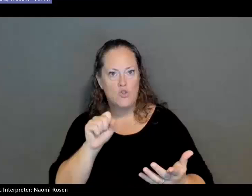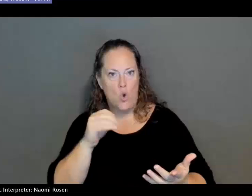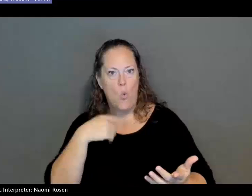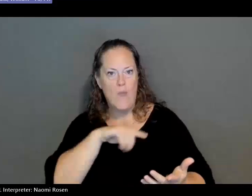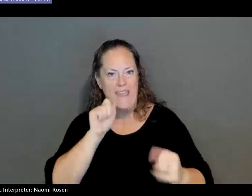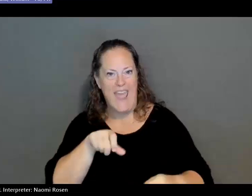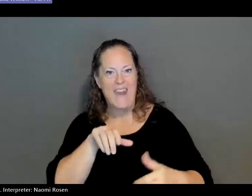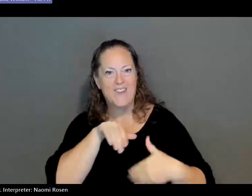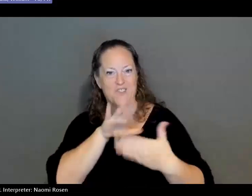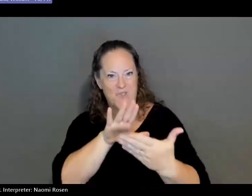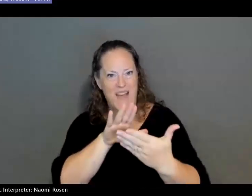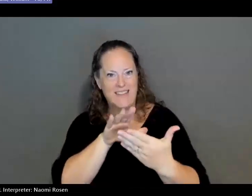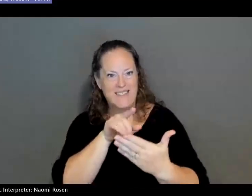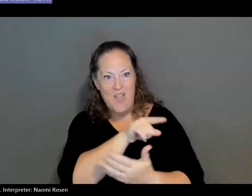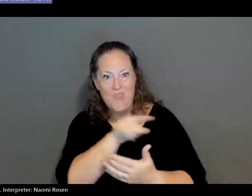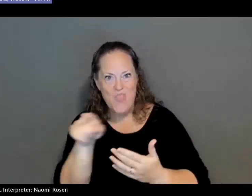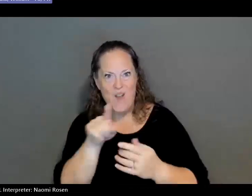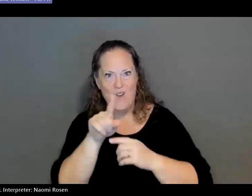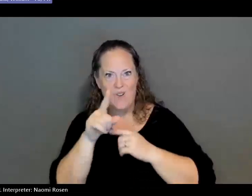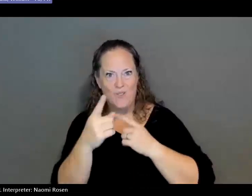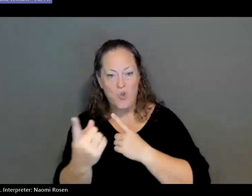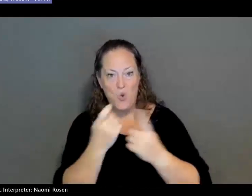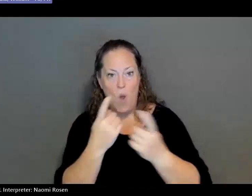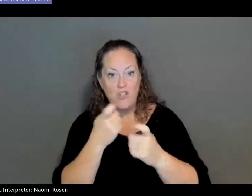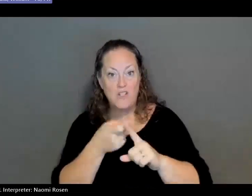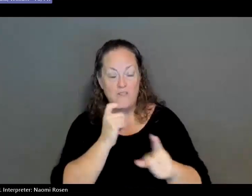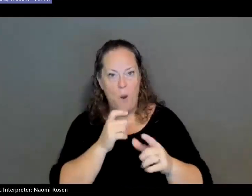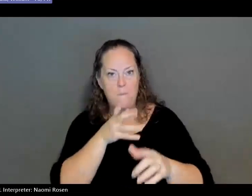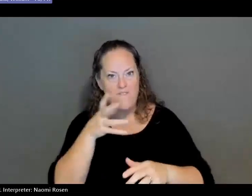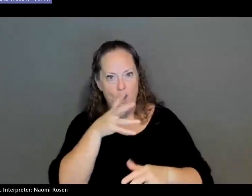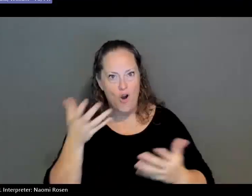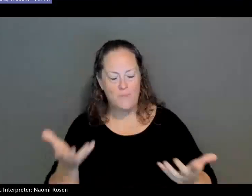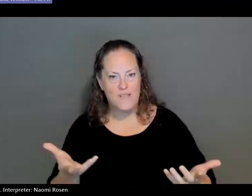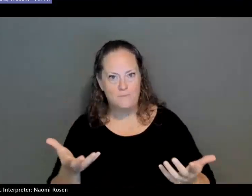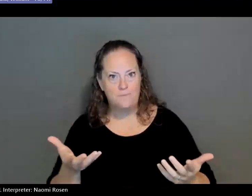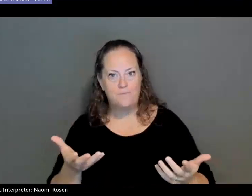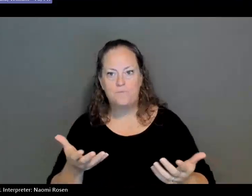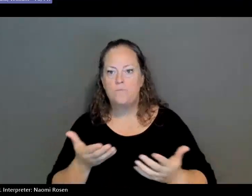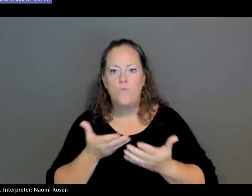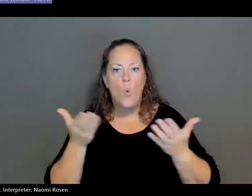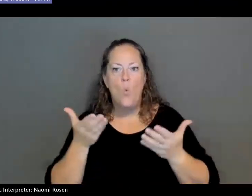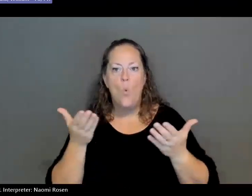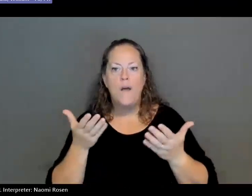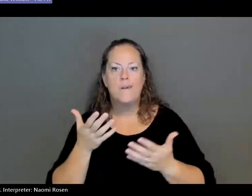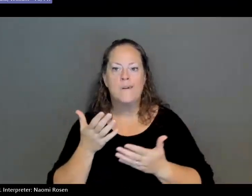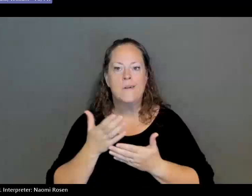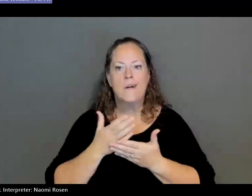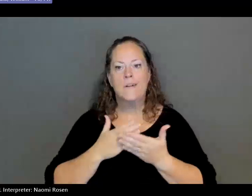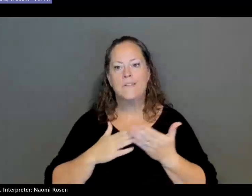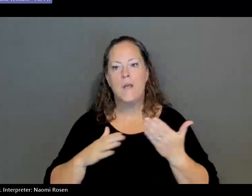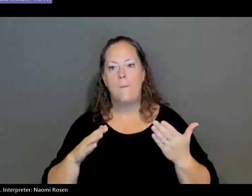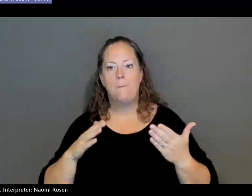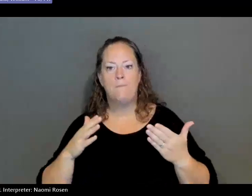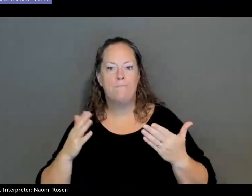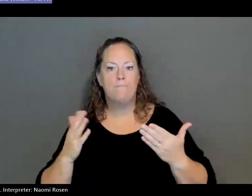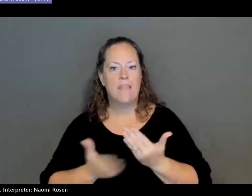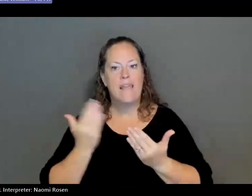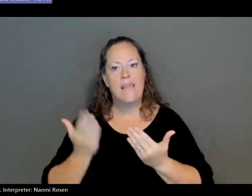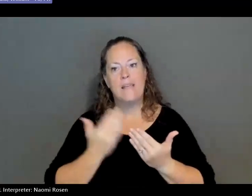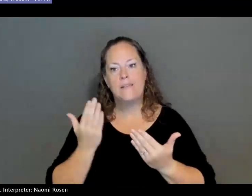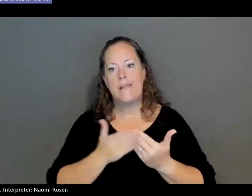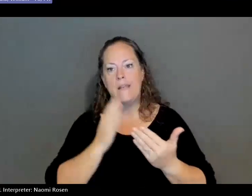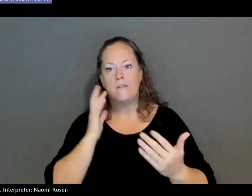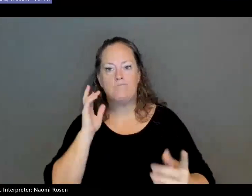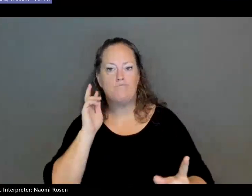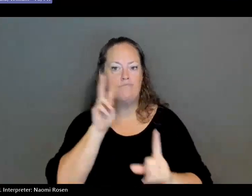questions from the farm level about what are some practical steps that are addressing climate change,